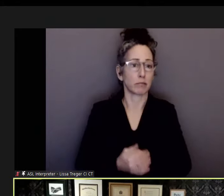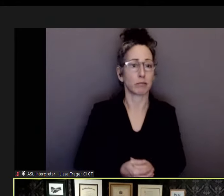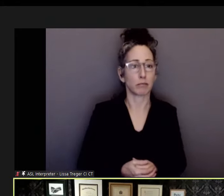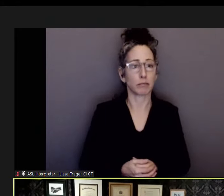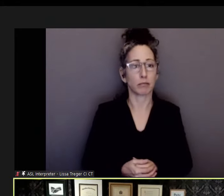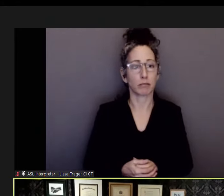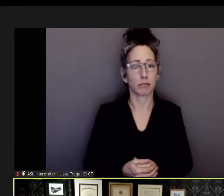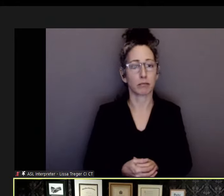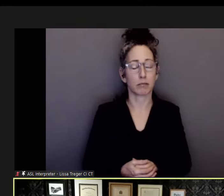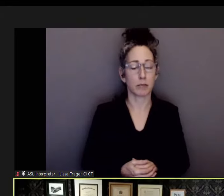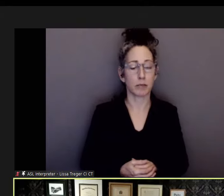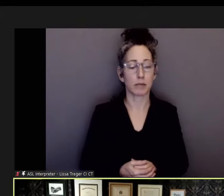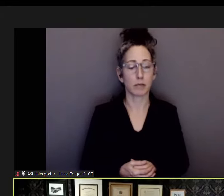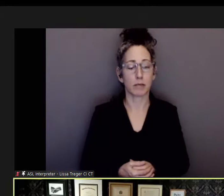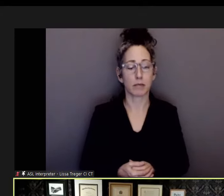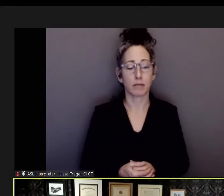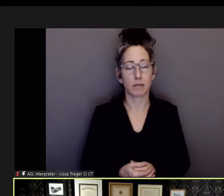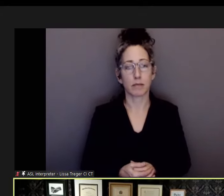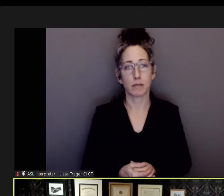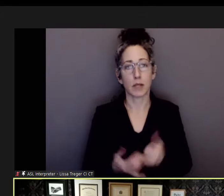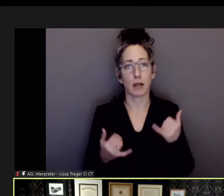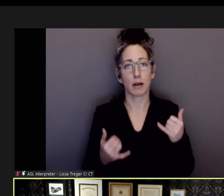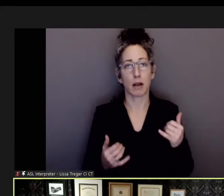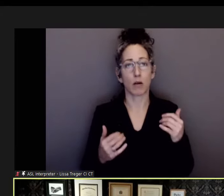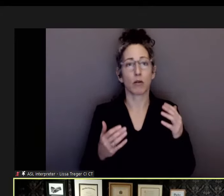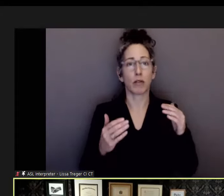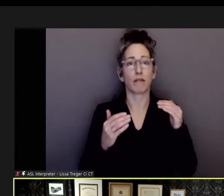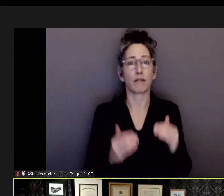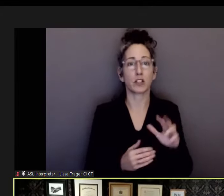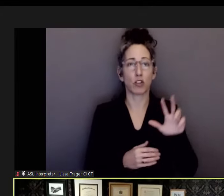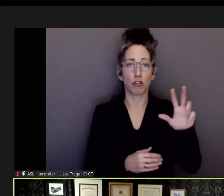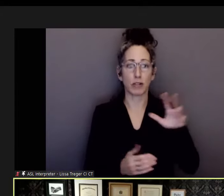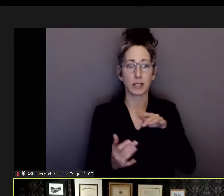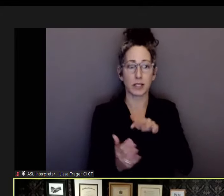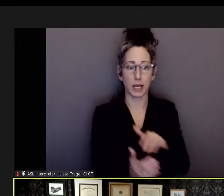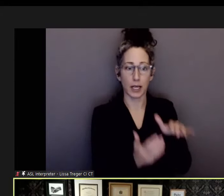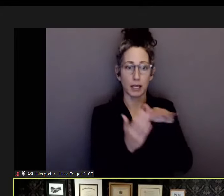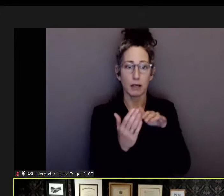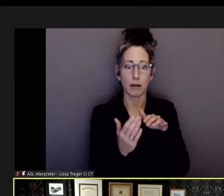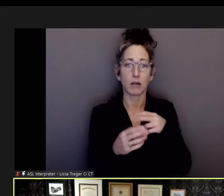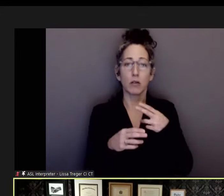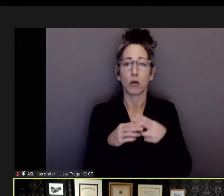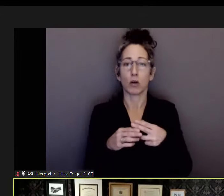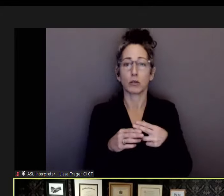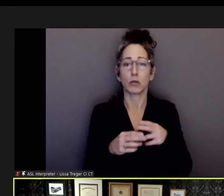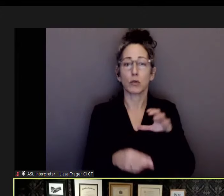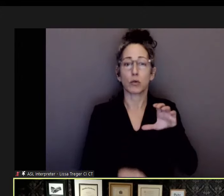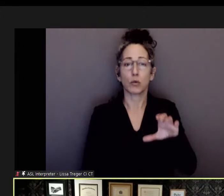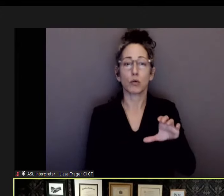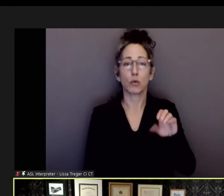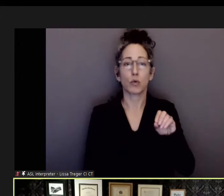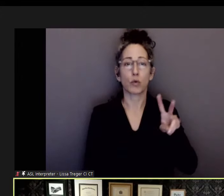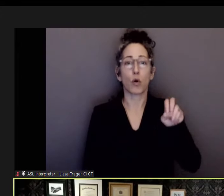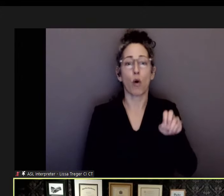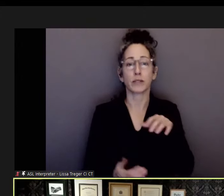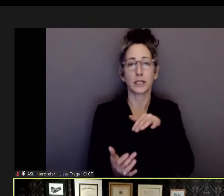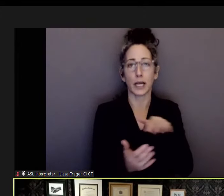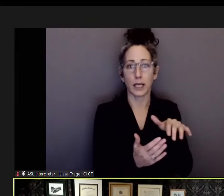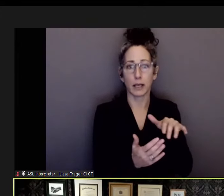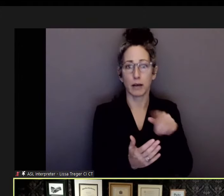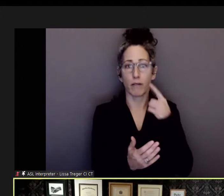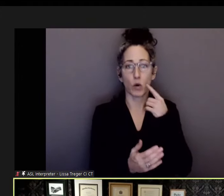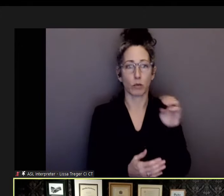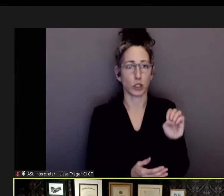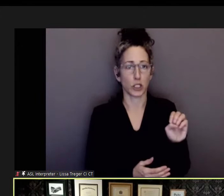I want to speak briefly now about the phase 3 study. This was the study called the COVE study that brought the study to emergency use